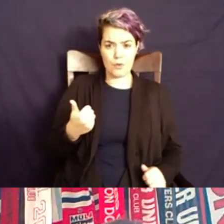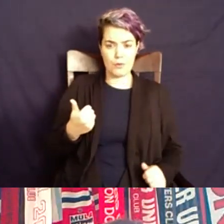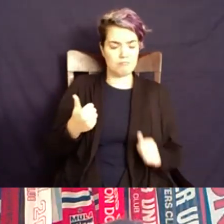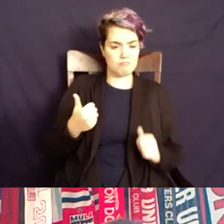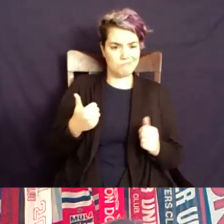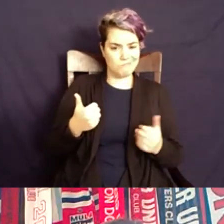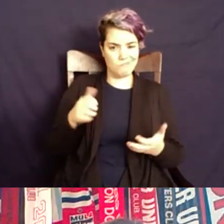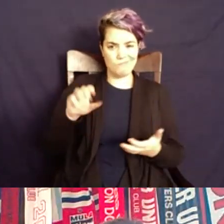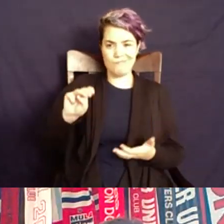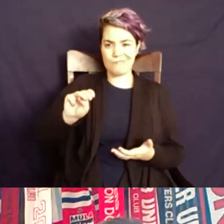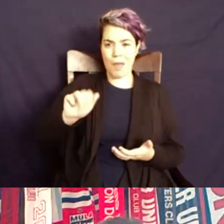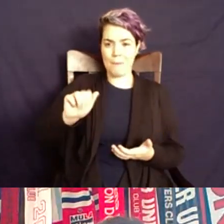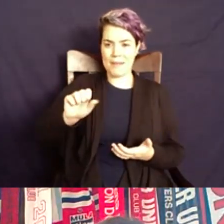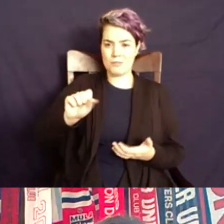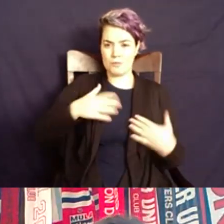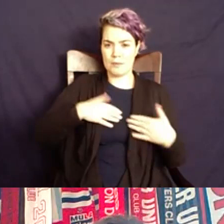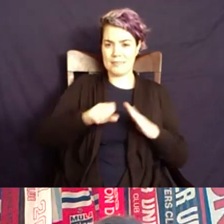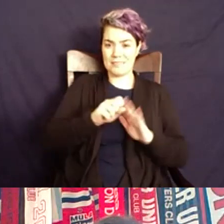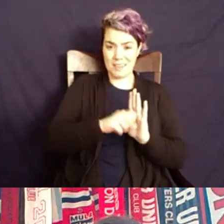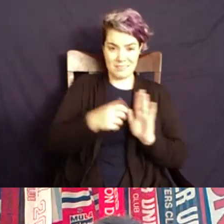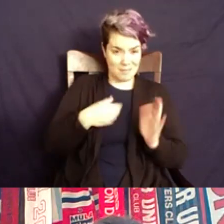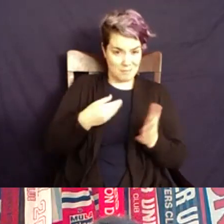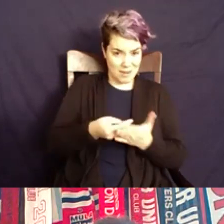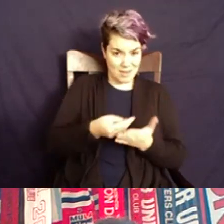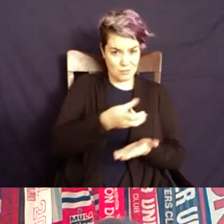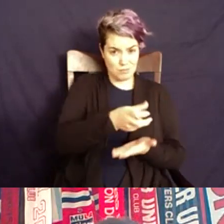for permanent housing to transition folks into the community?